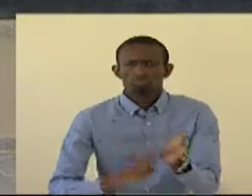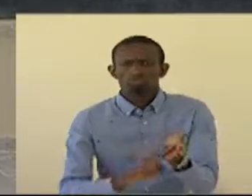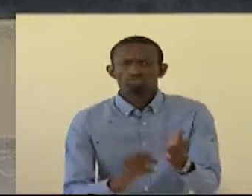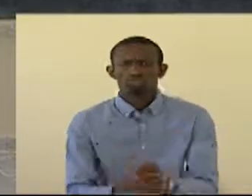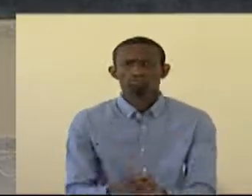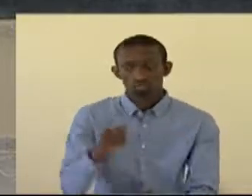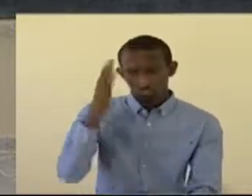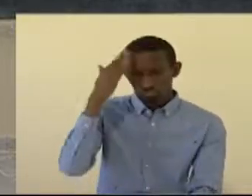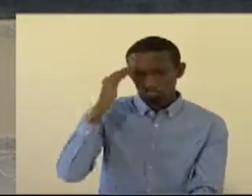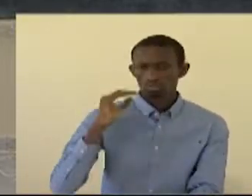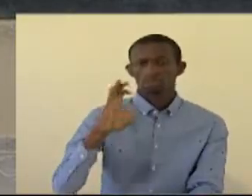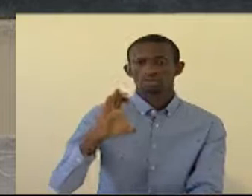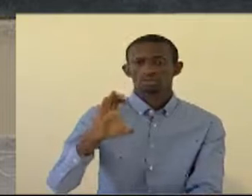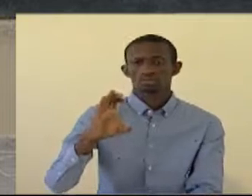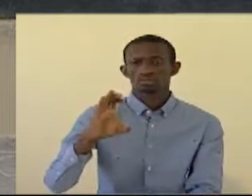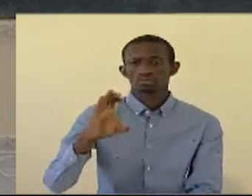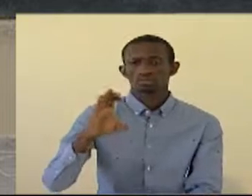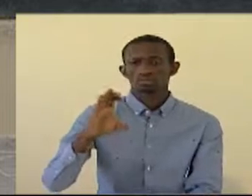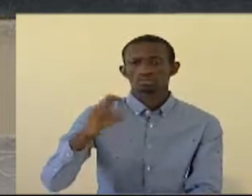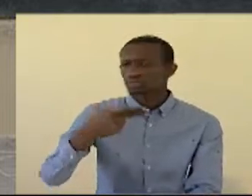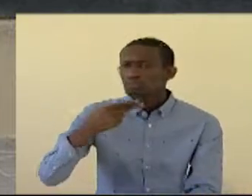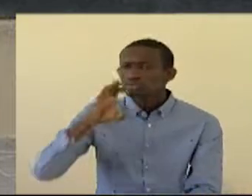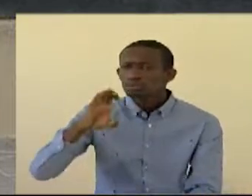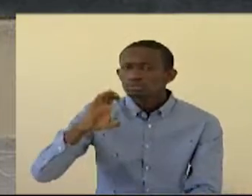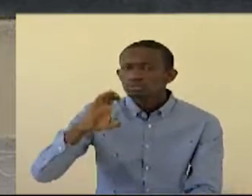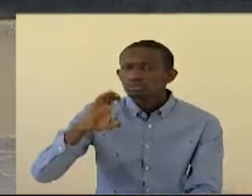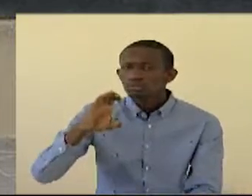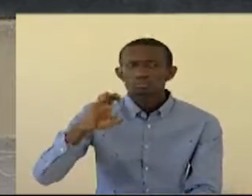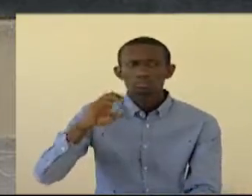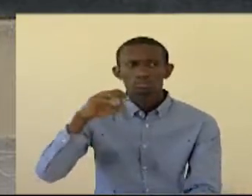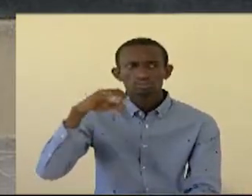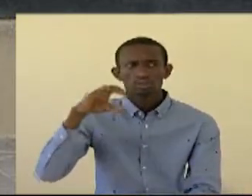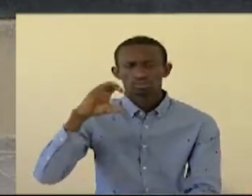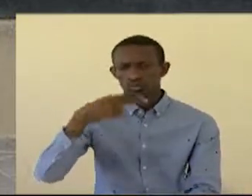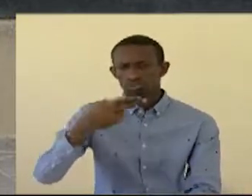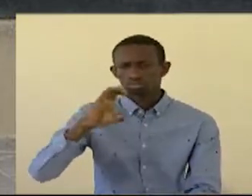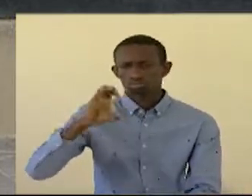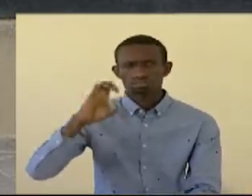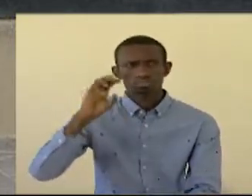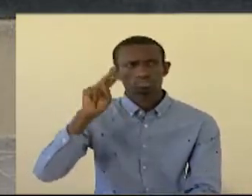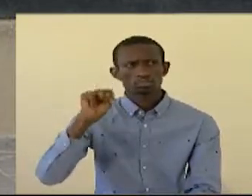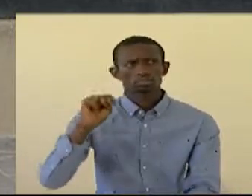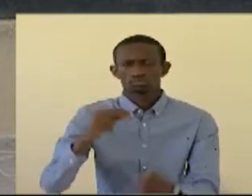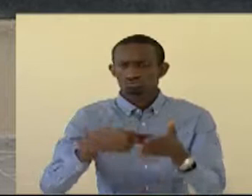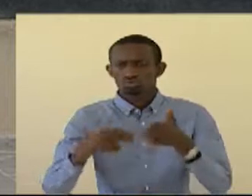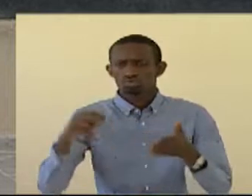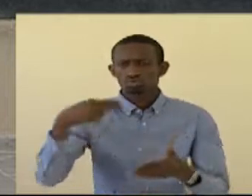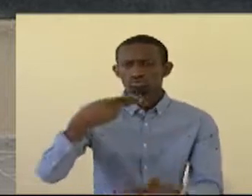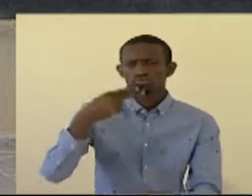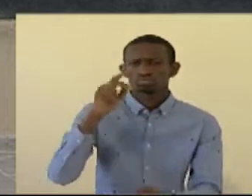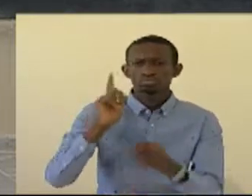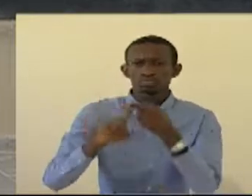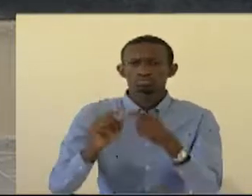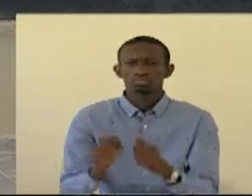that Cn can dissociate to give H positive and Cn